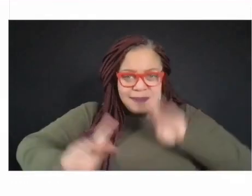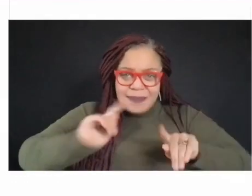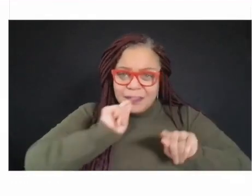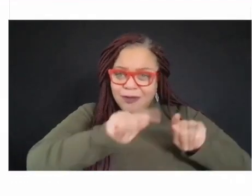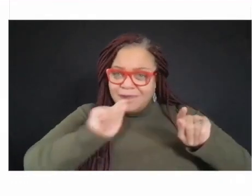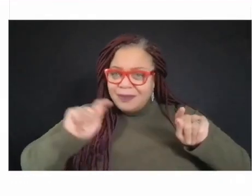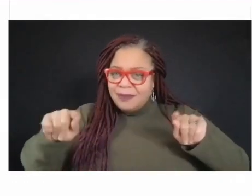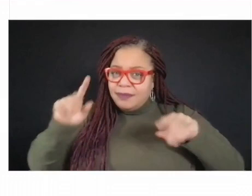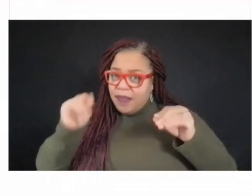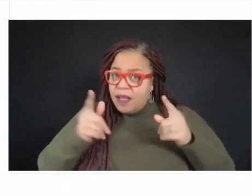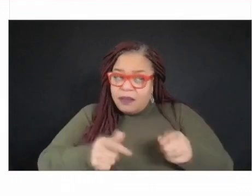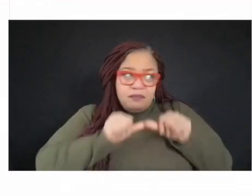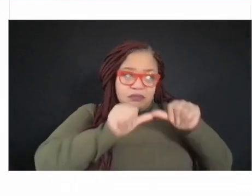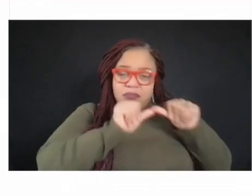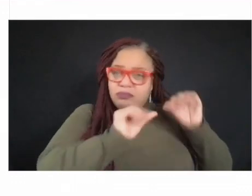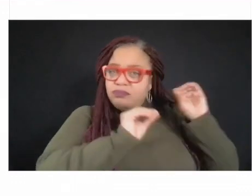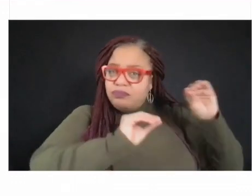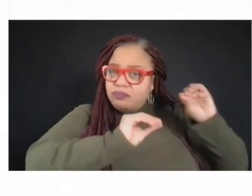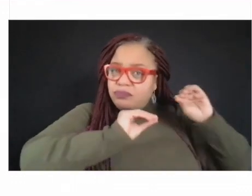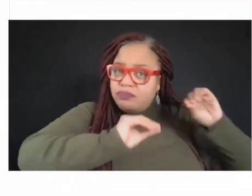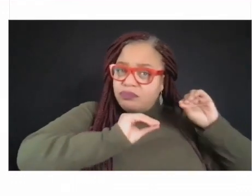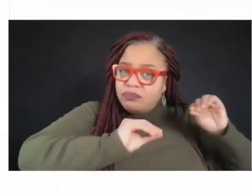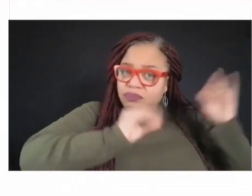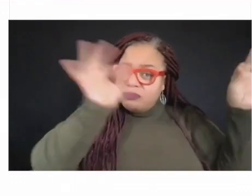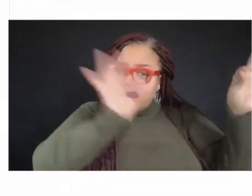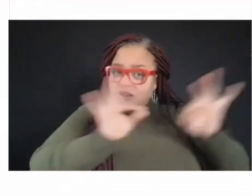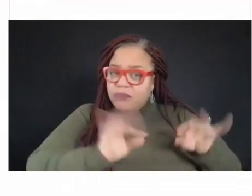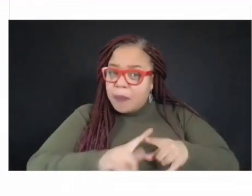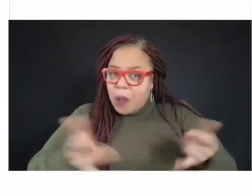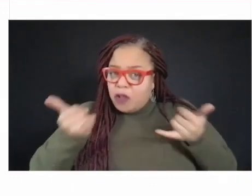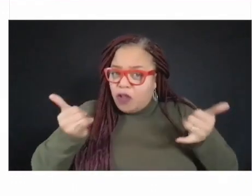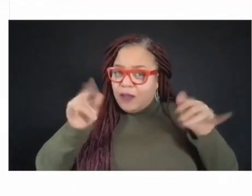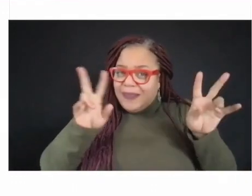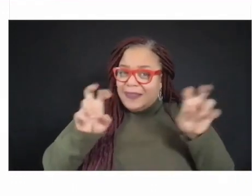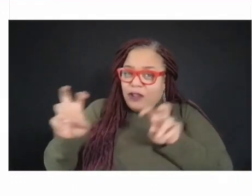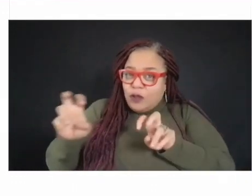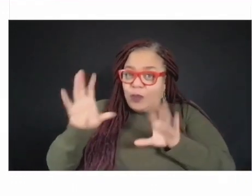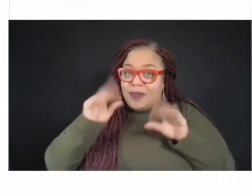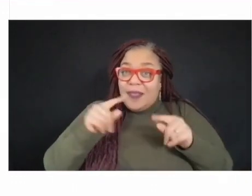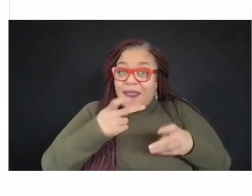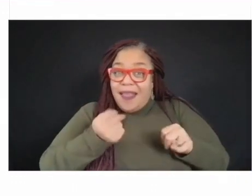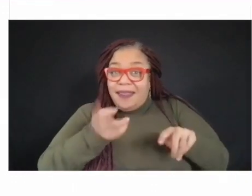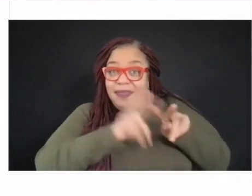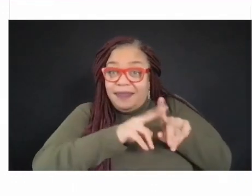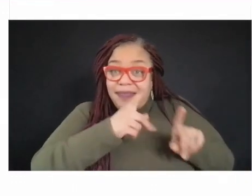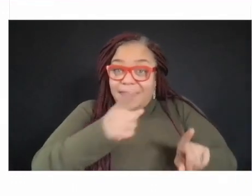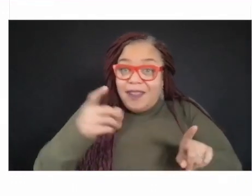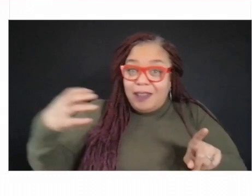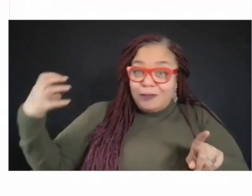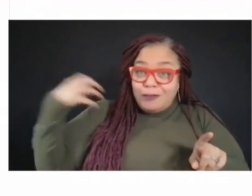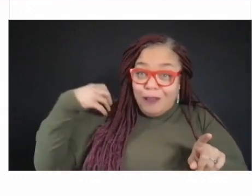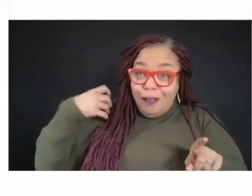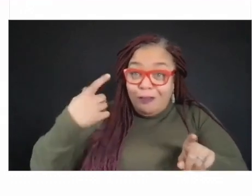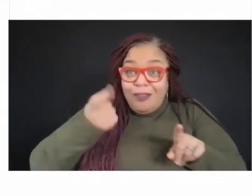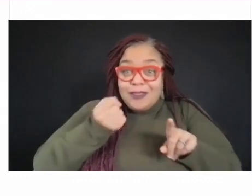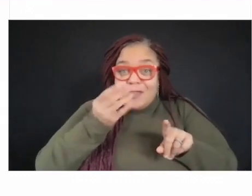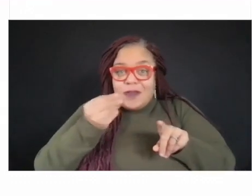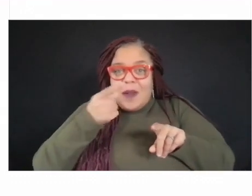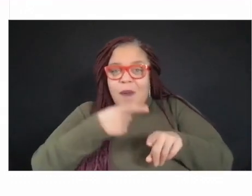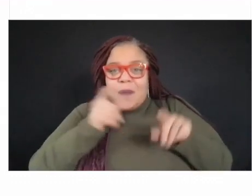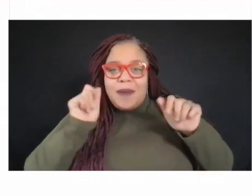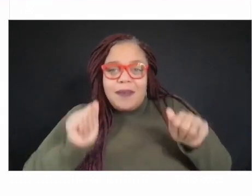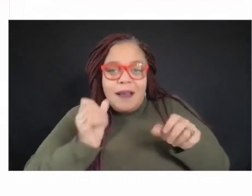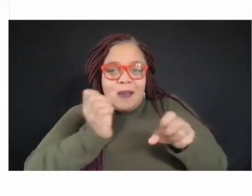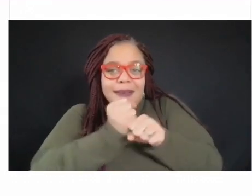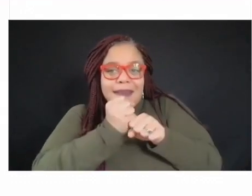when the individual is in that chair, they get it from a trusted source, but also current, somebody who knows what's happening right now.